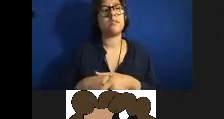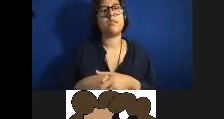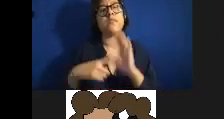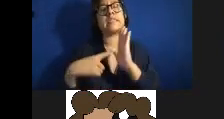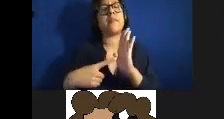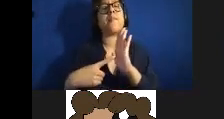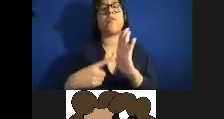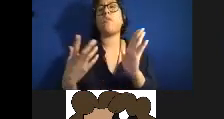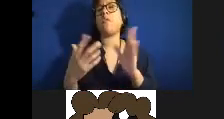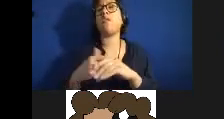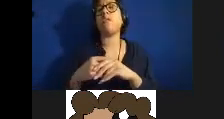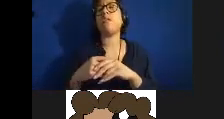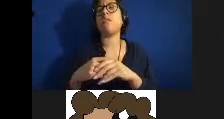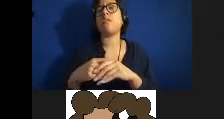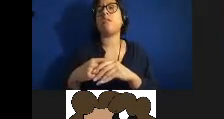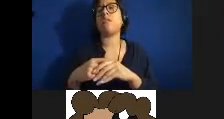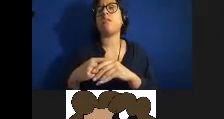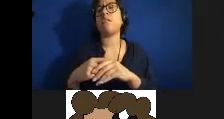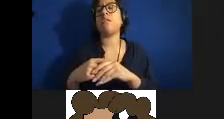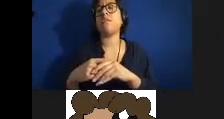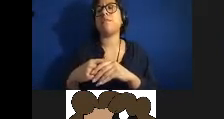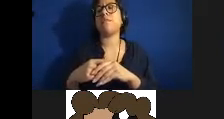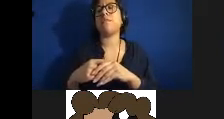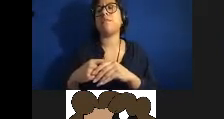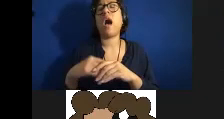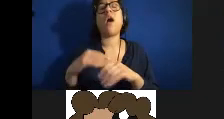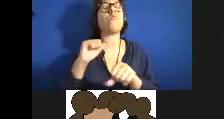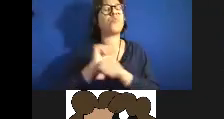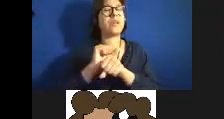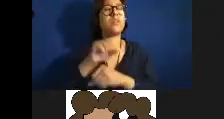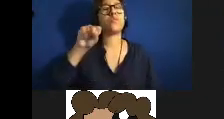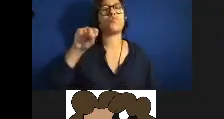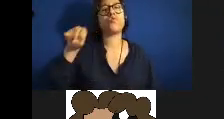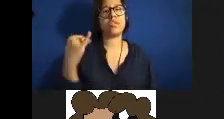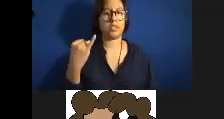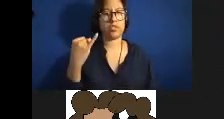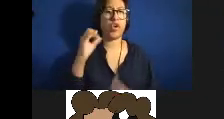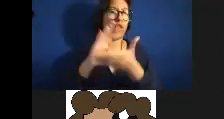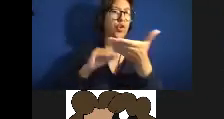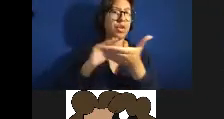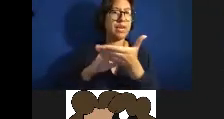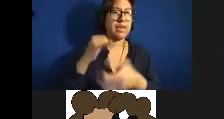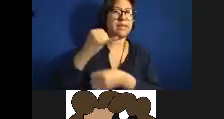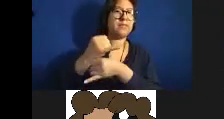while I was working at the Social Justice Learning Institute, we had developed a lesson